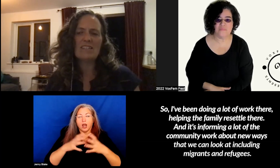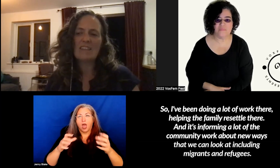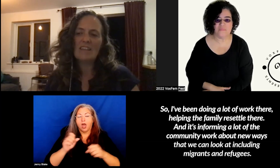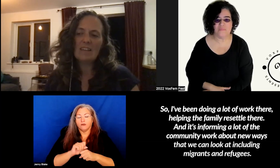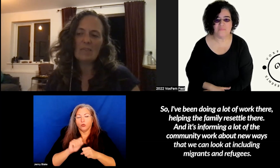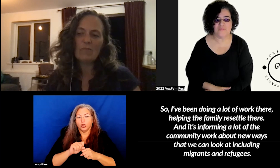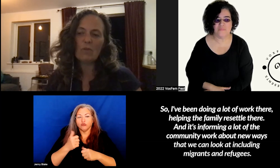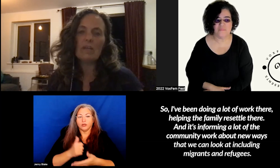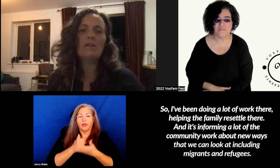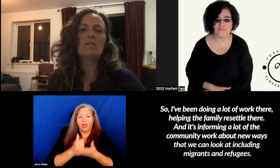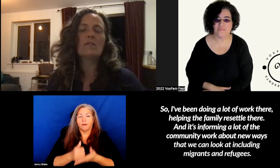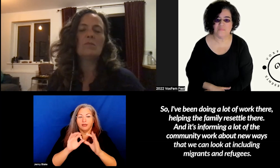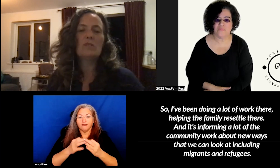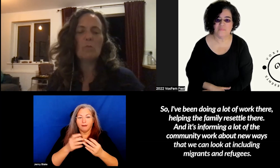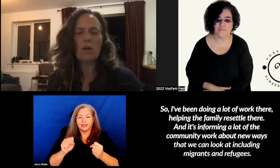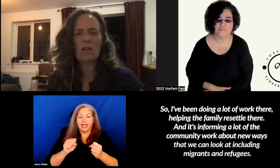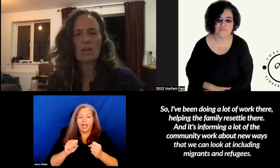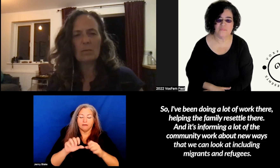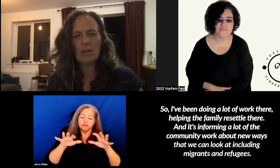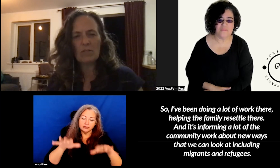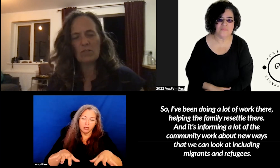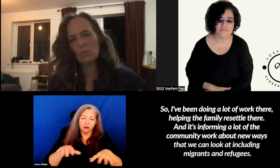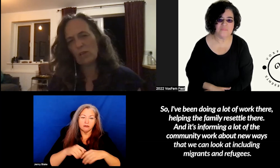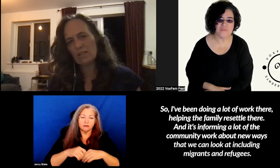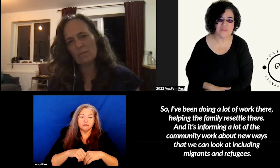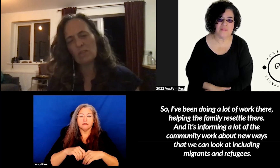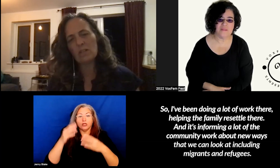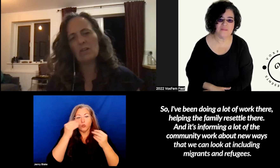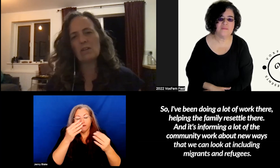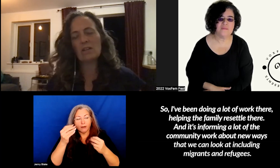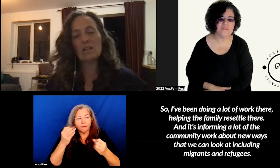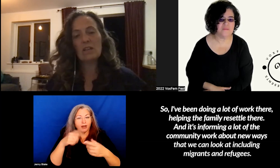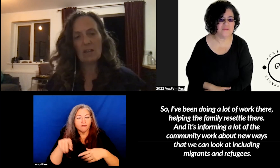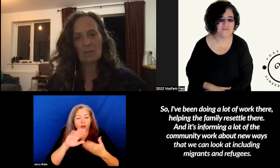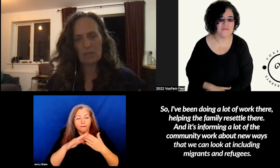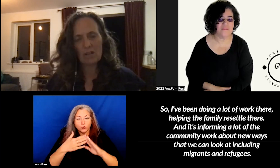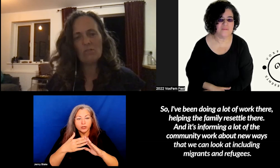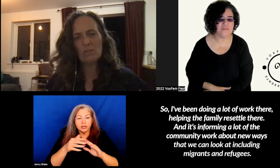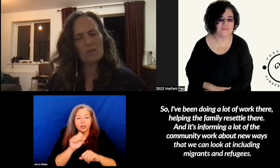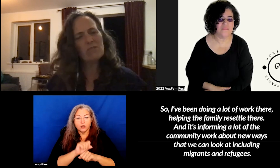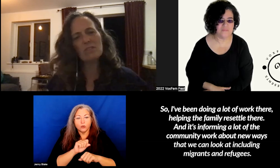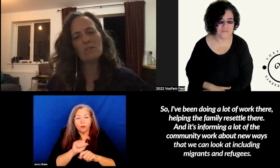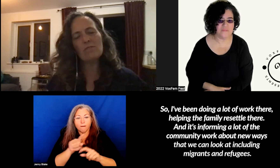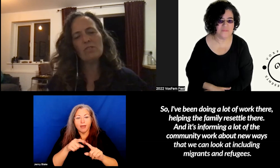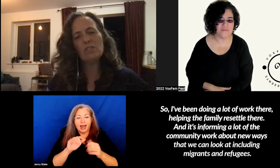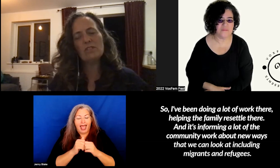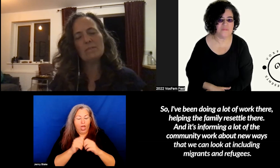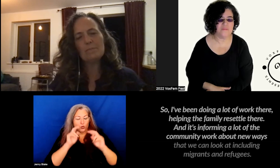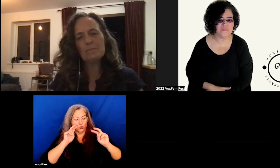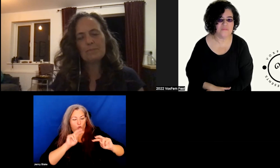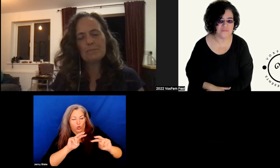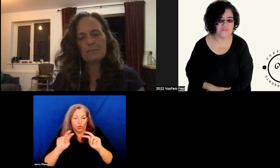And it's informing a lot of the community work about new ways that we can look at including migrants and